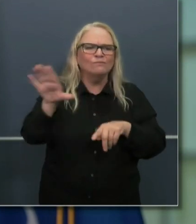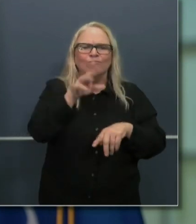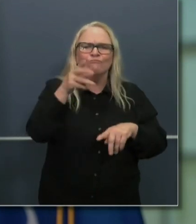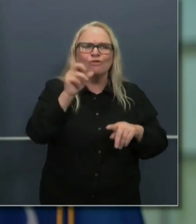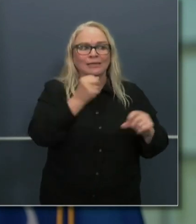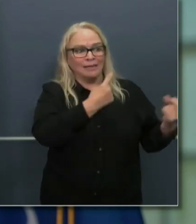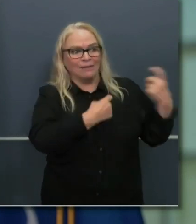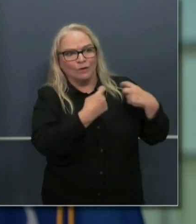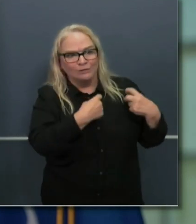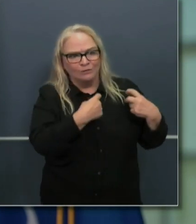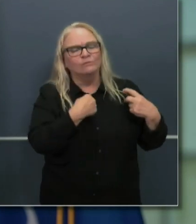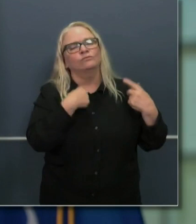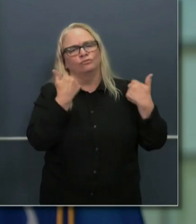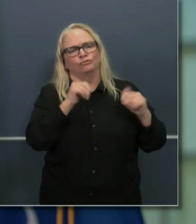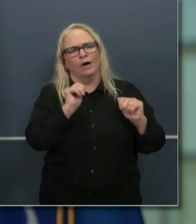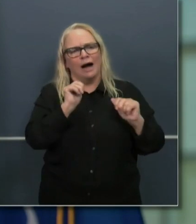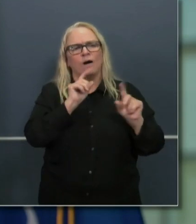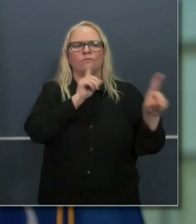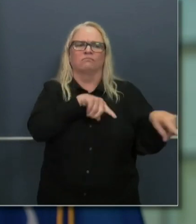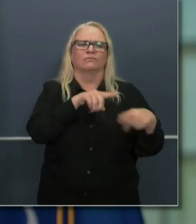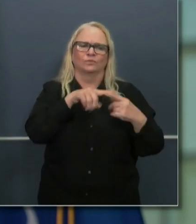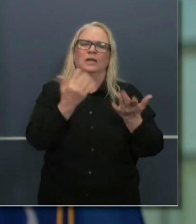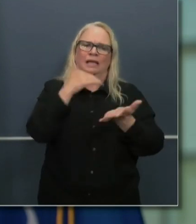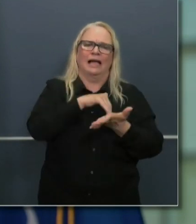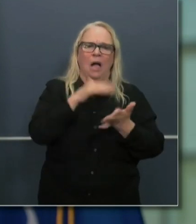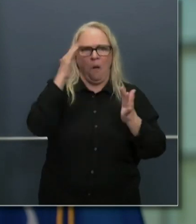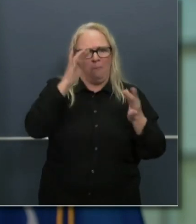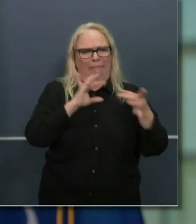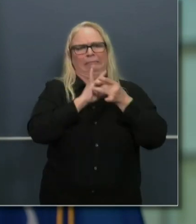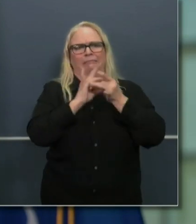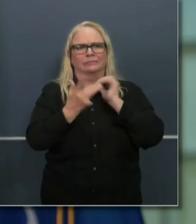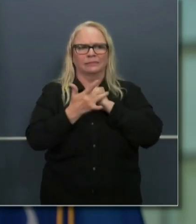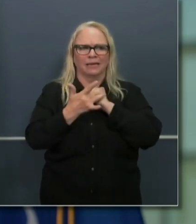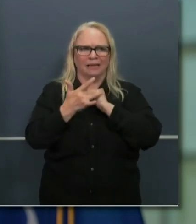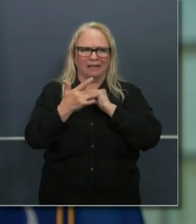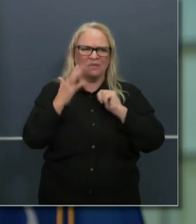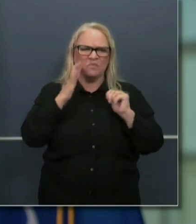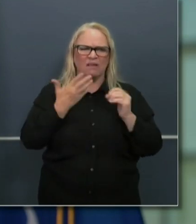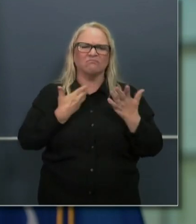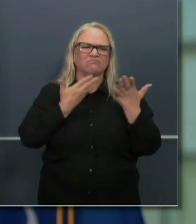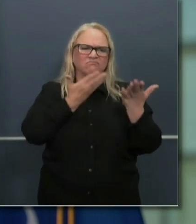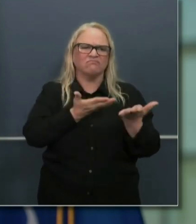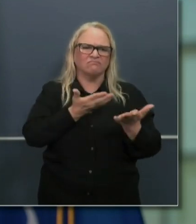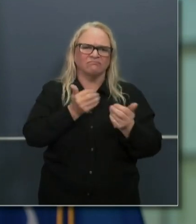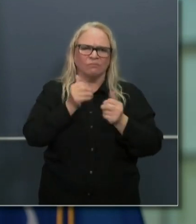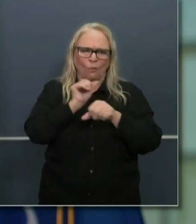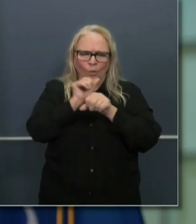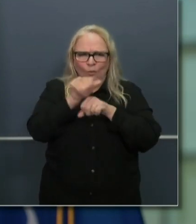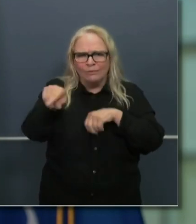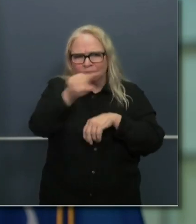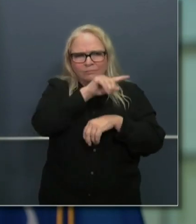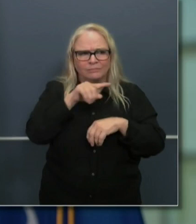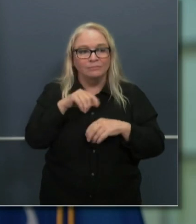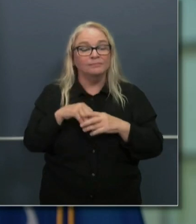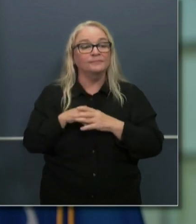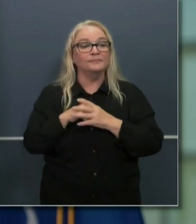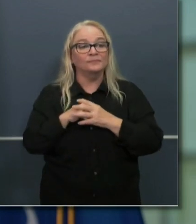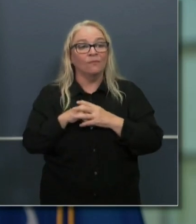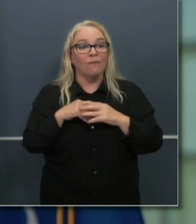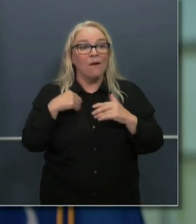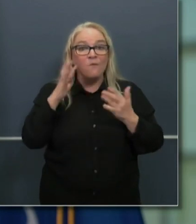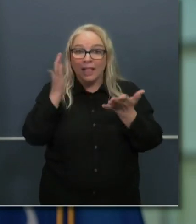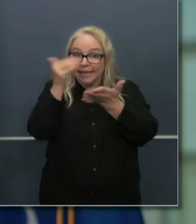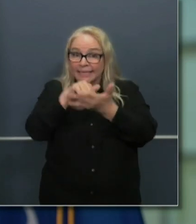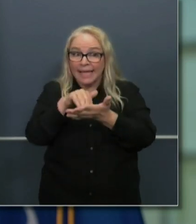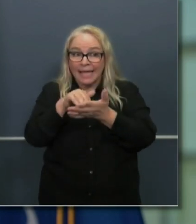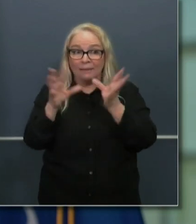offline, and we'll get back to you. We have our press corps here as well, and I'll offer that same personally. We'll be back for more updates, but let